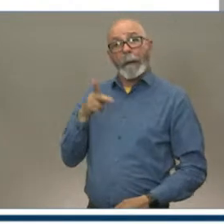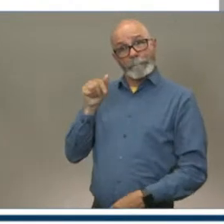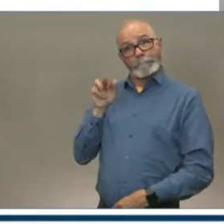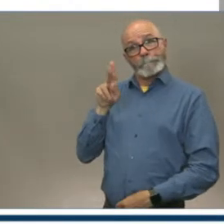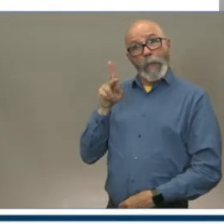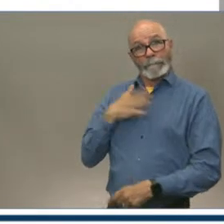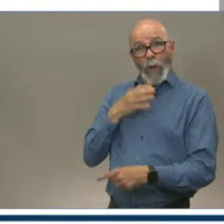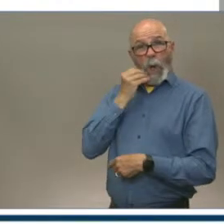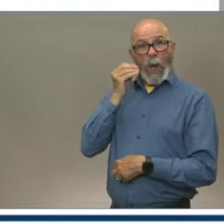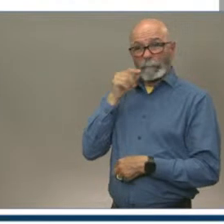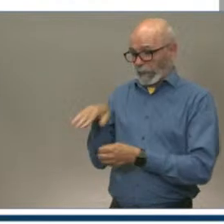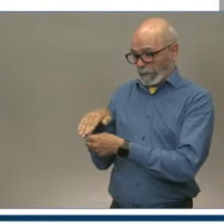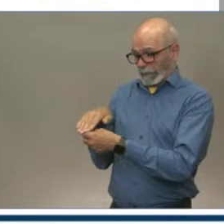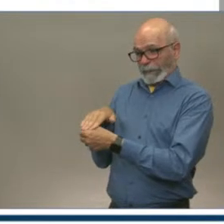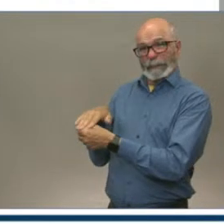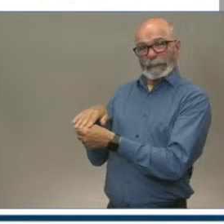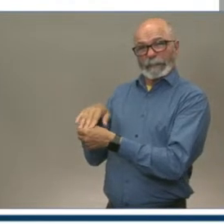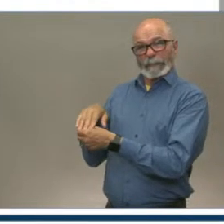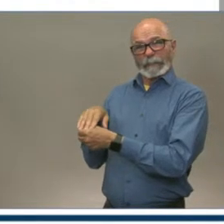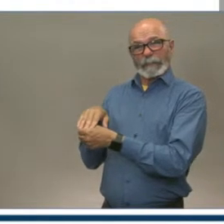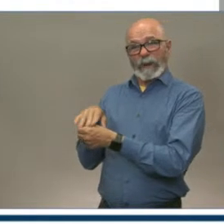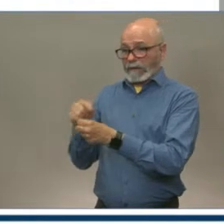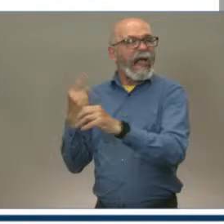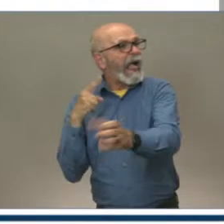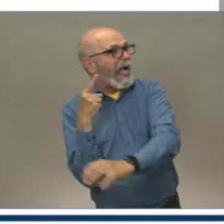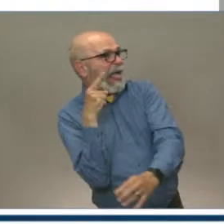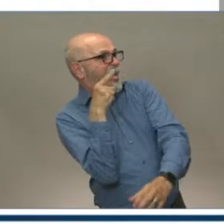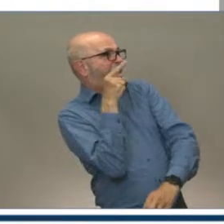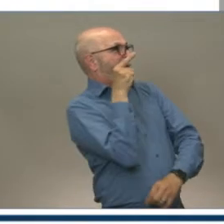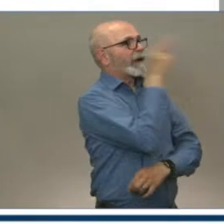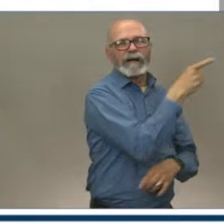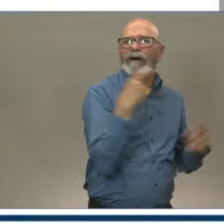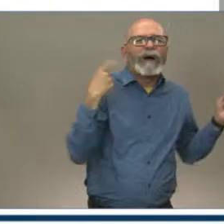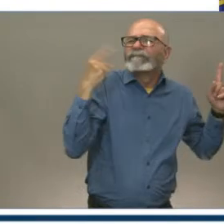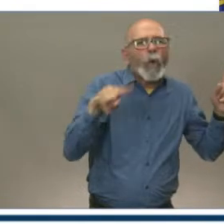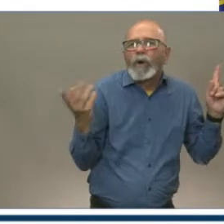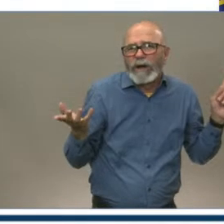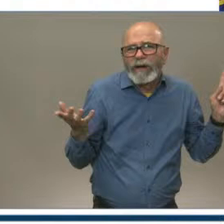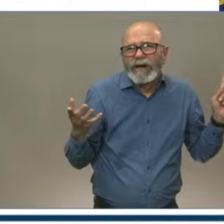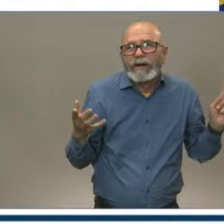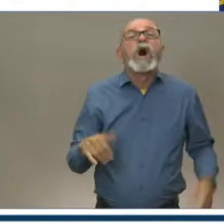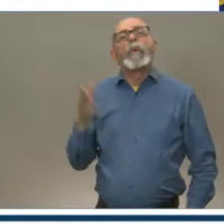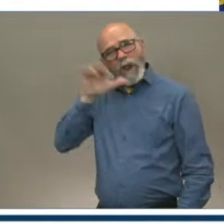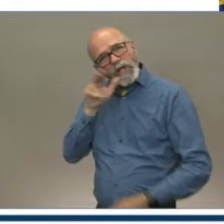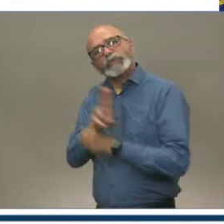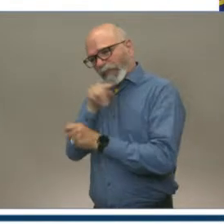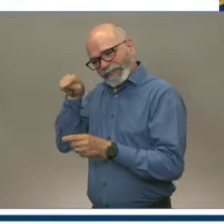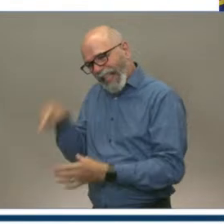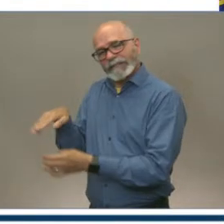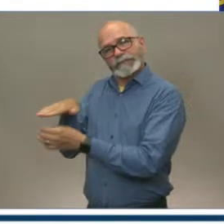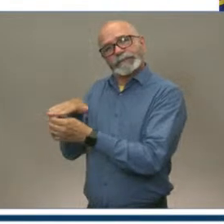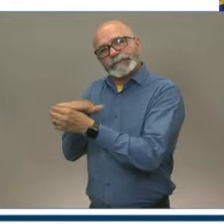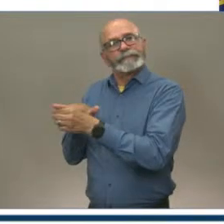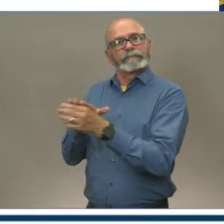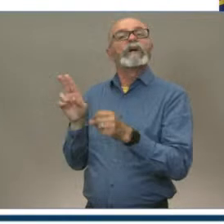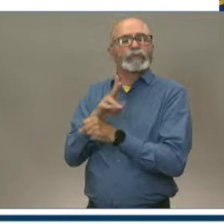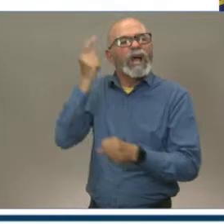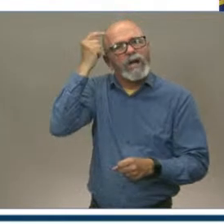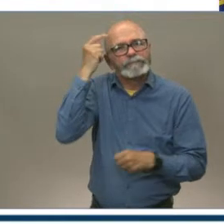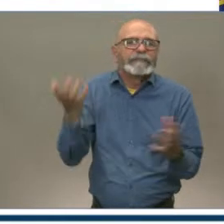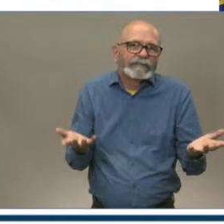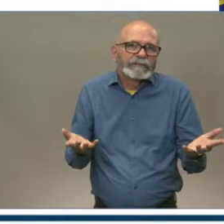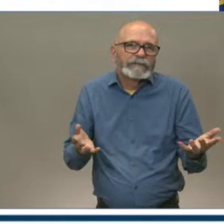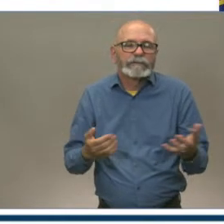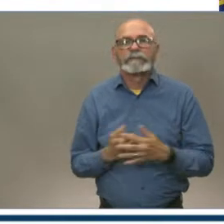on the move. So if you can stay in your community, please do so. Ian, do you have a follow-up? I do have a follow-up for Premier Rankin.